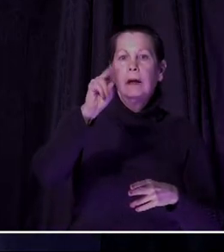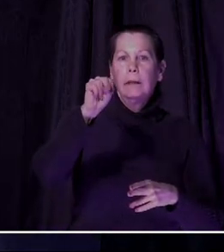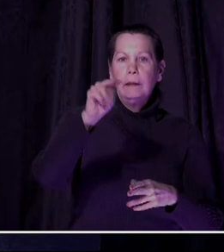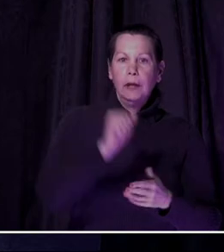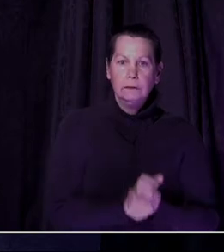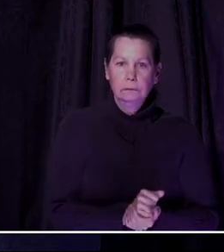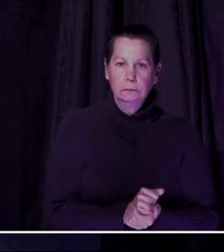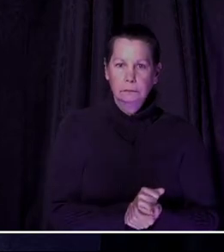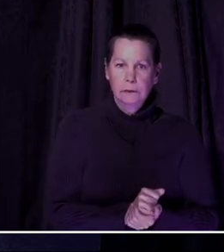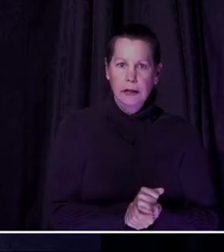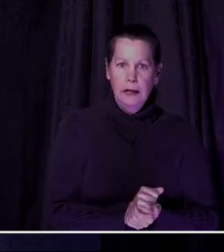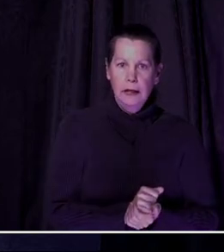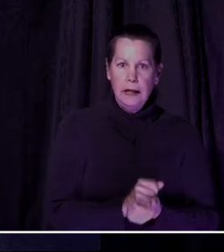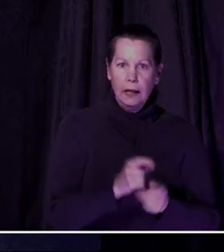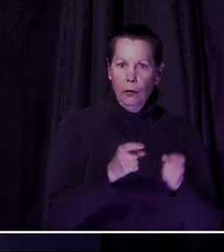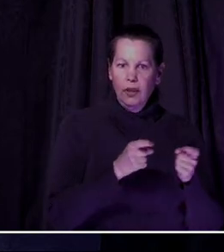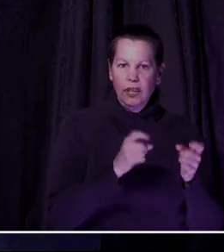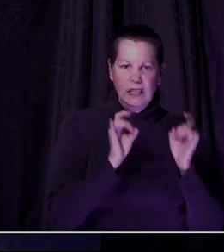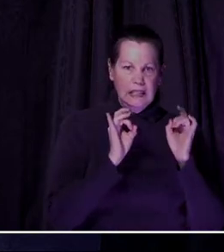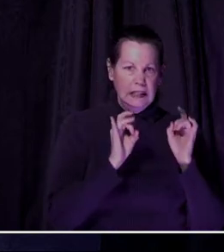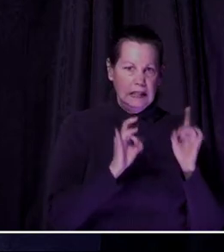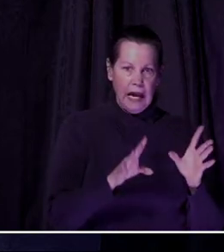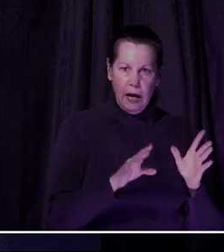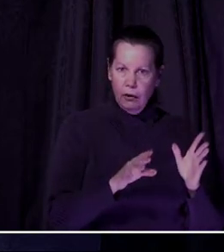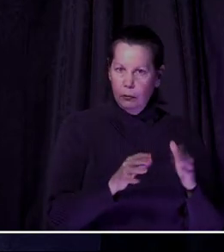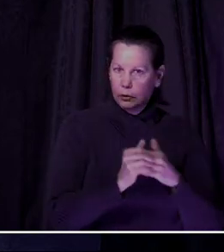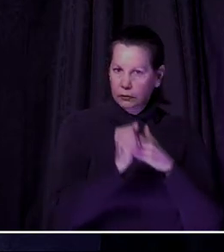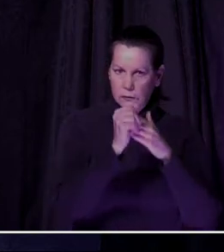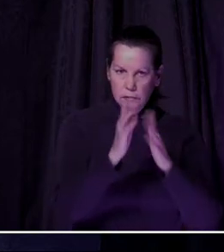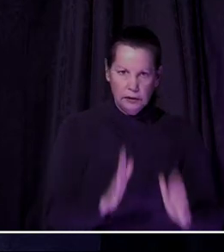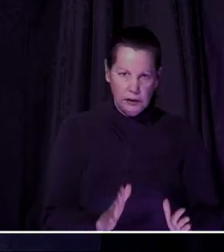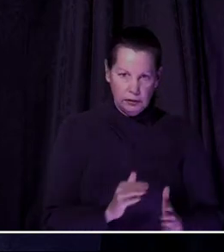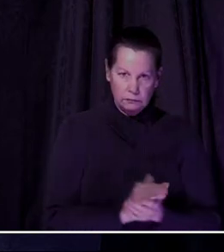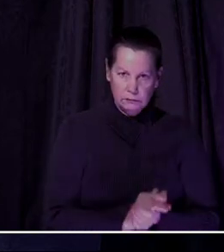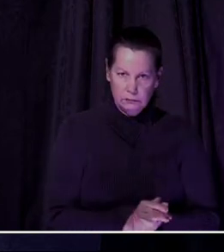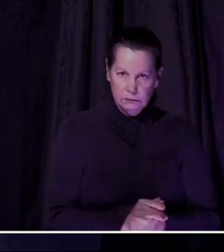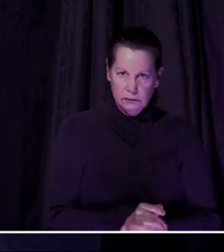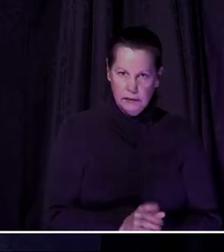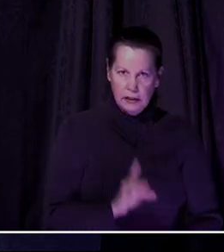with the rule dictator, with the